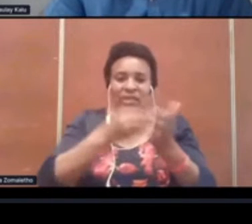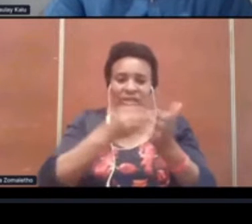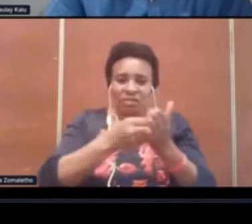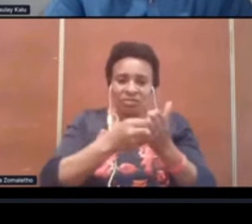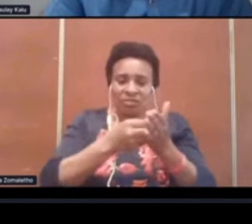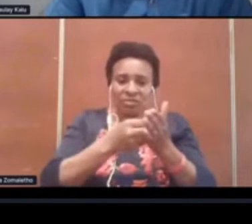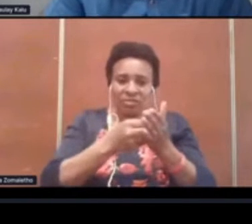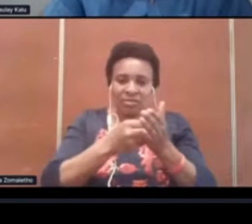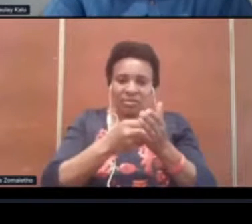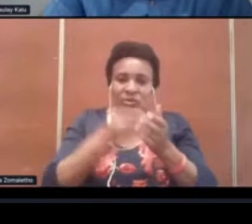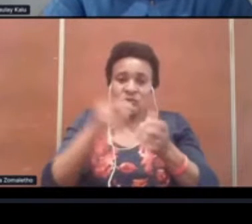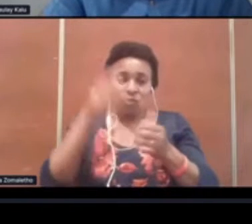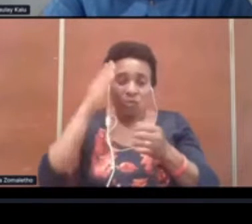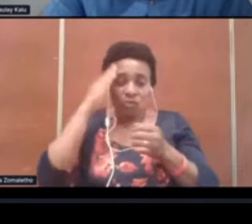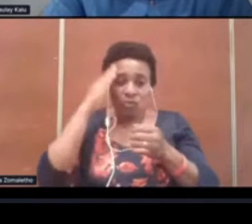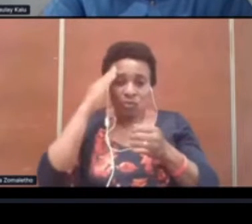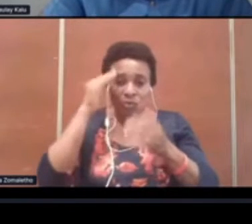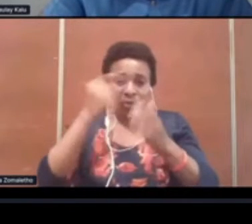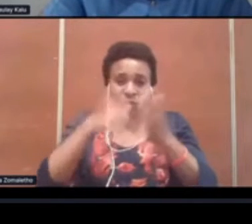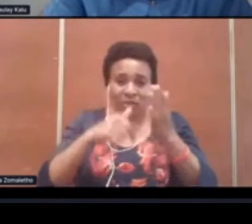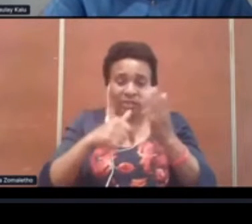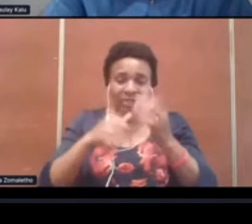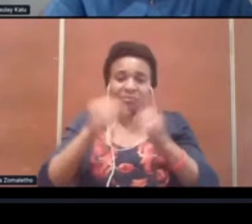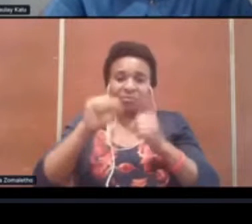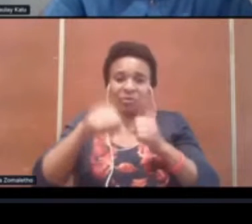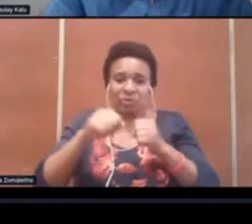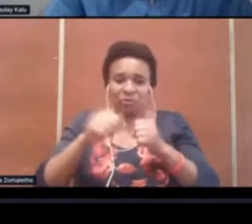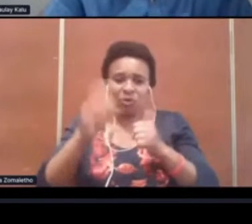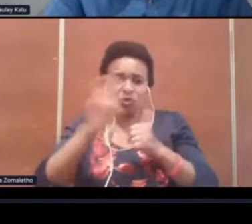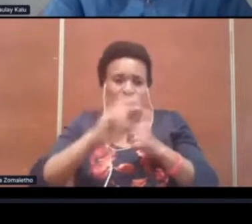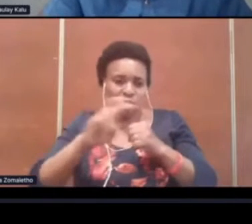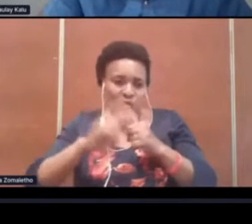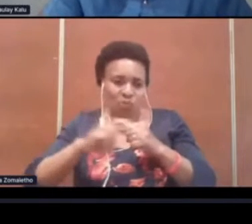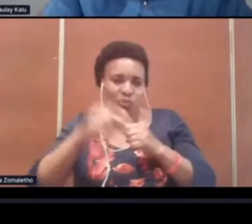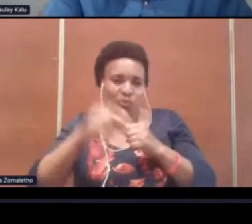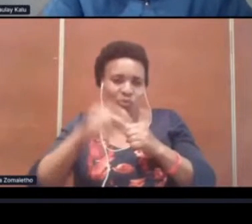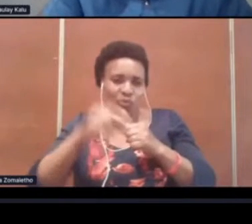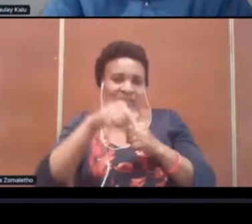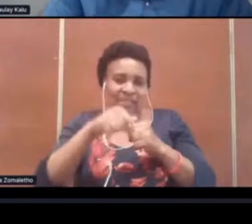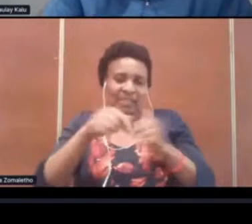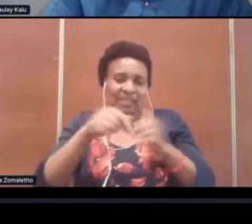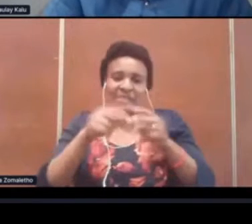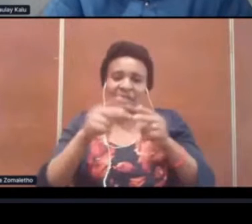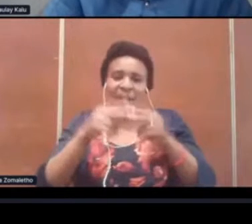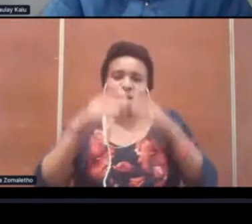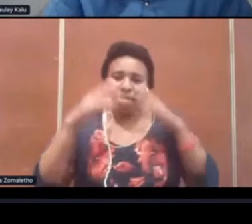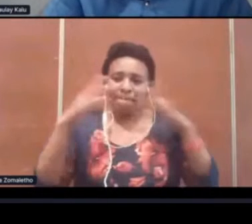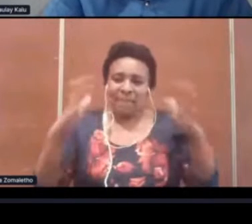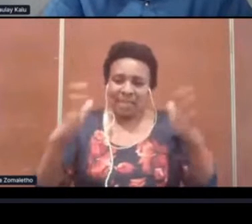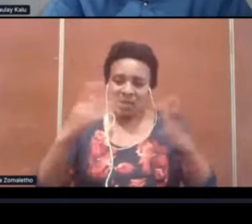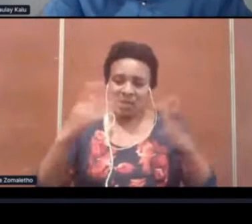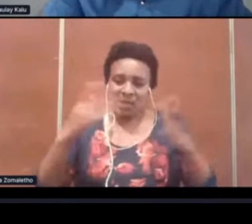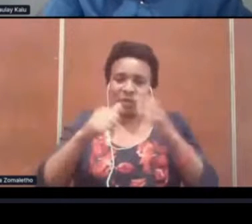That should be really looked into, and it's a big part of what is really sustaining this continent